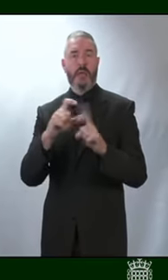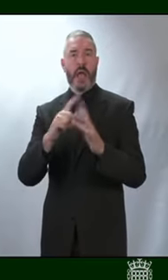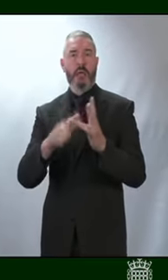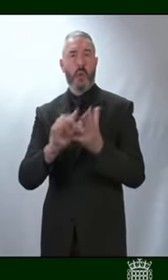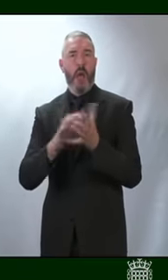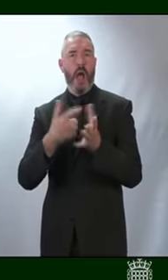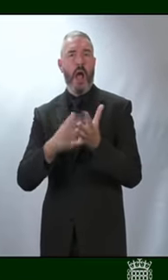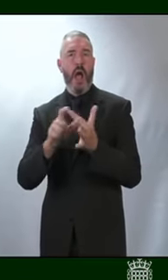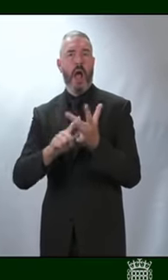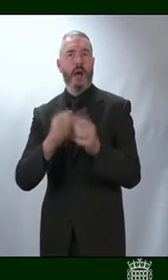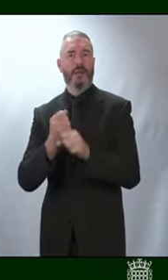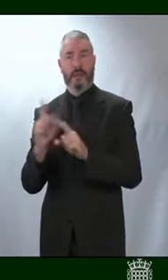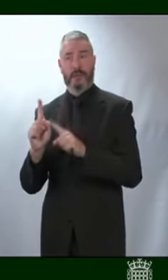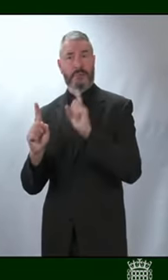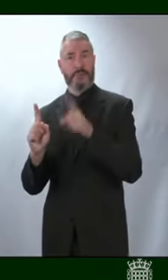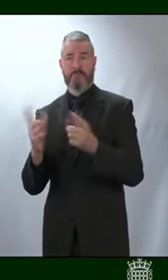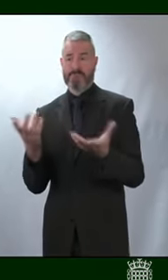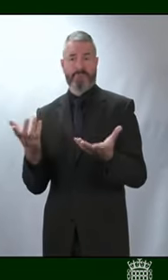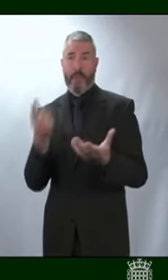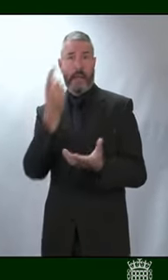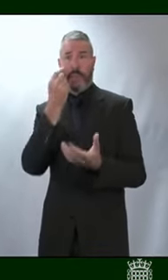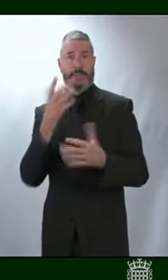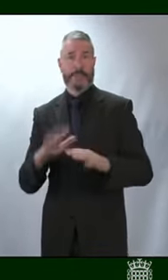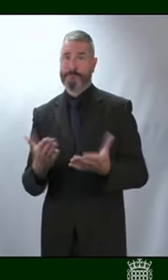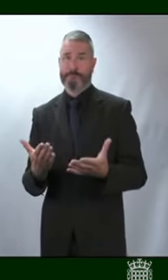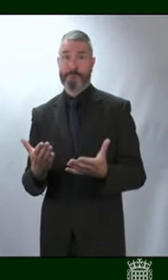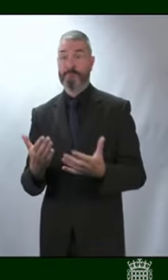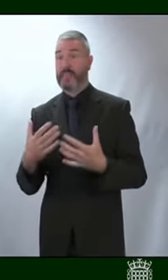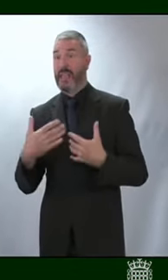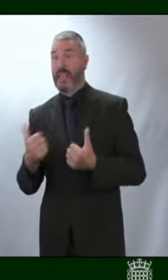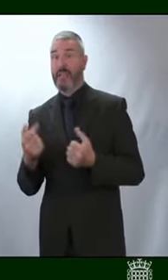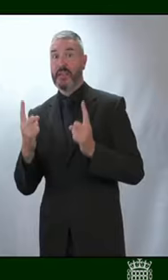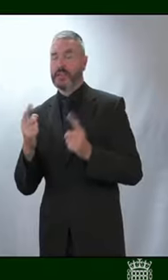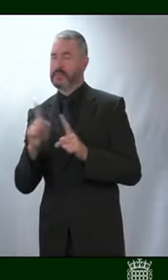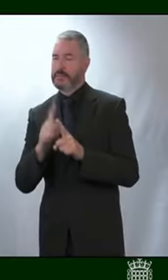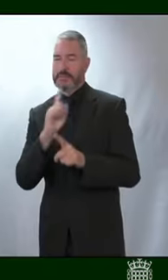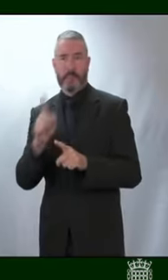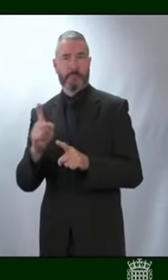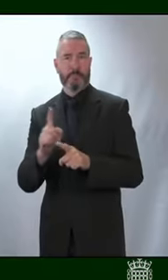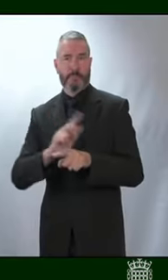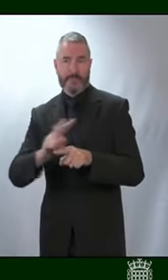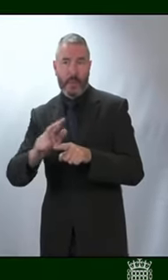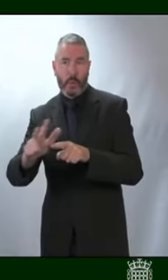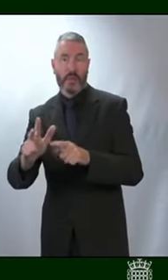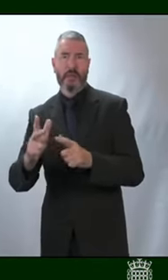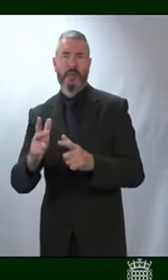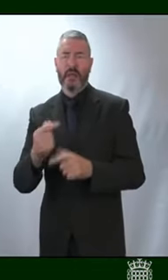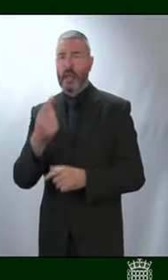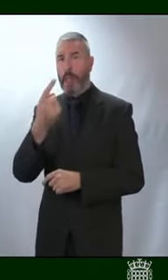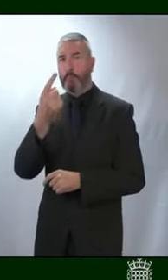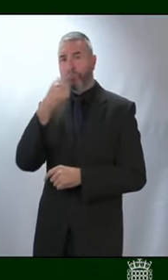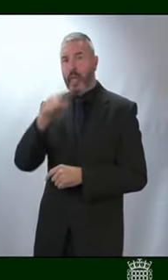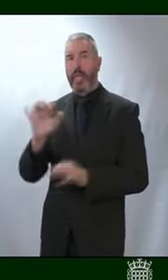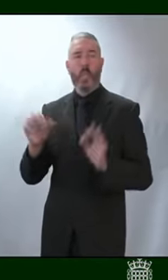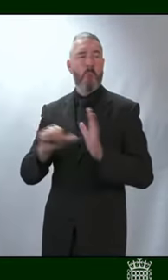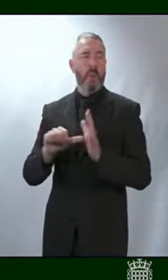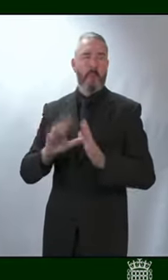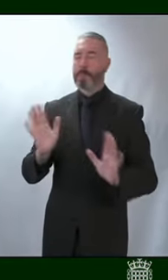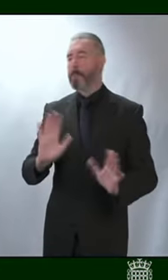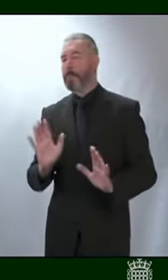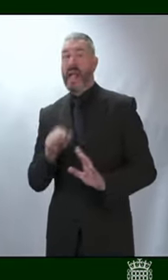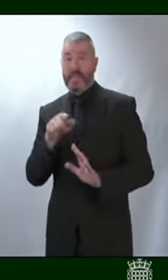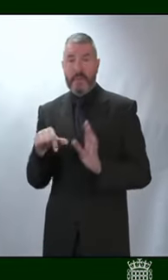have enough testing capacity. The Health Secretary said fixing testing would take weeks. Pretending there isn't a problem is part of